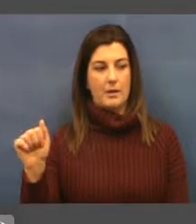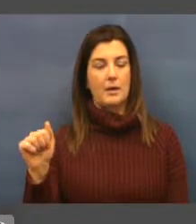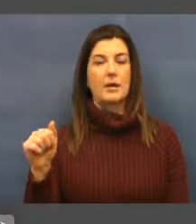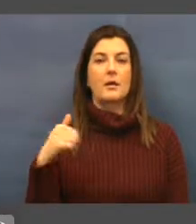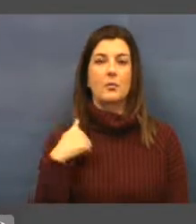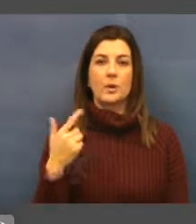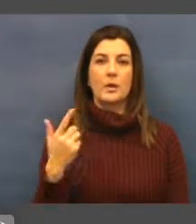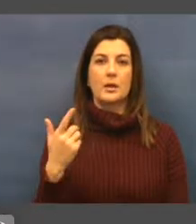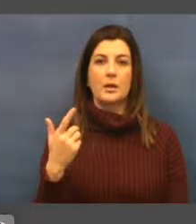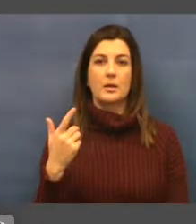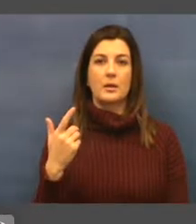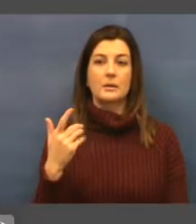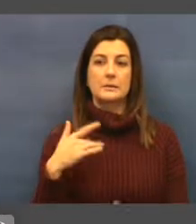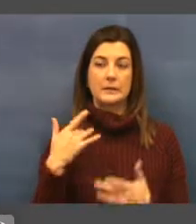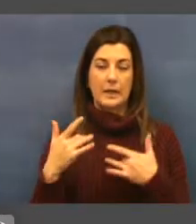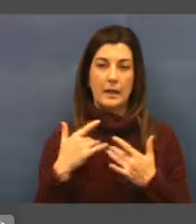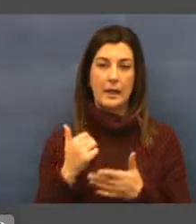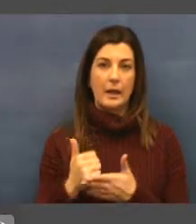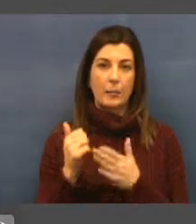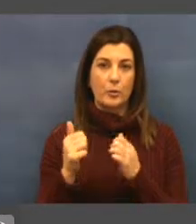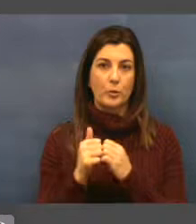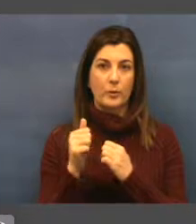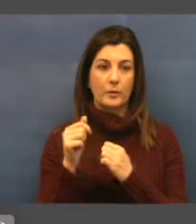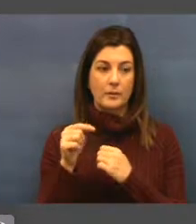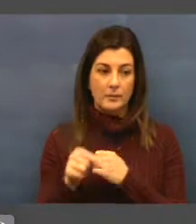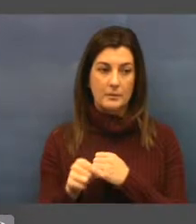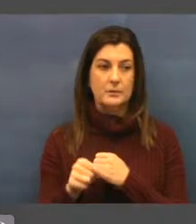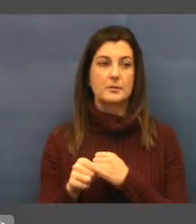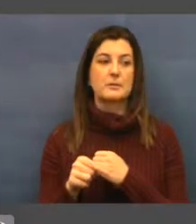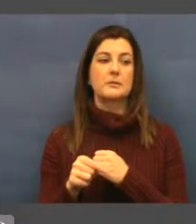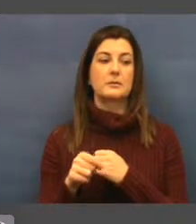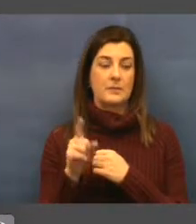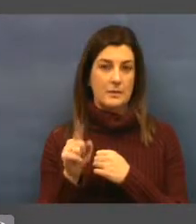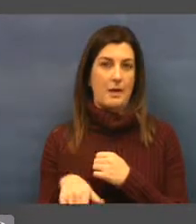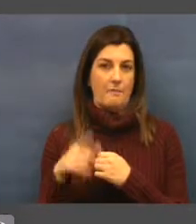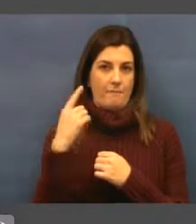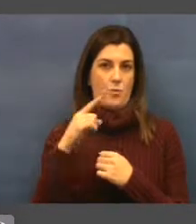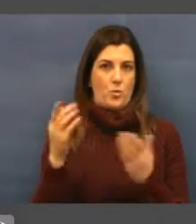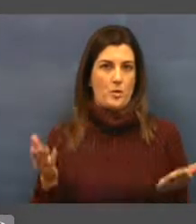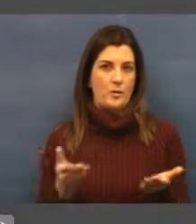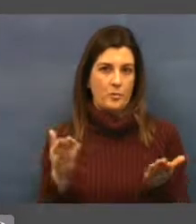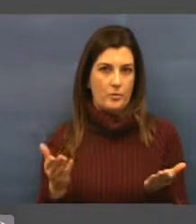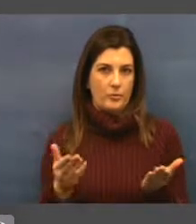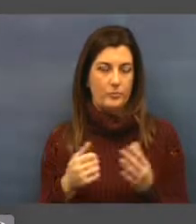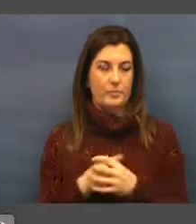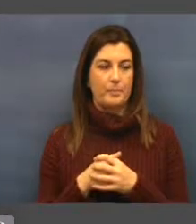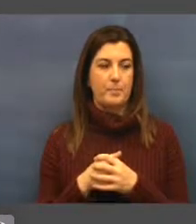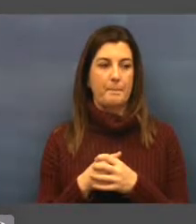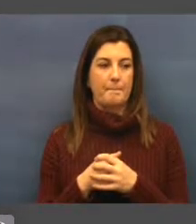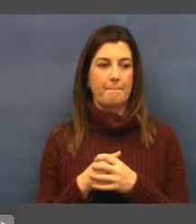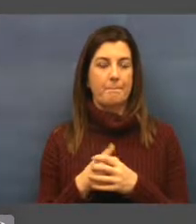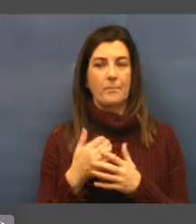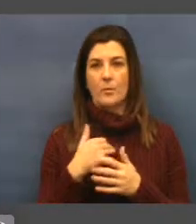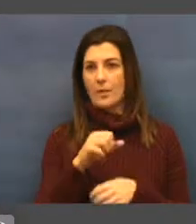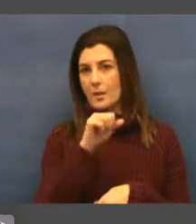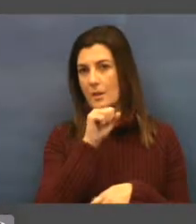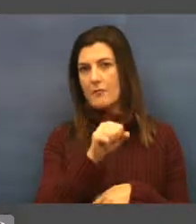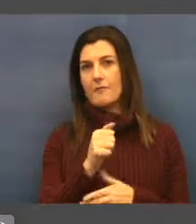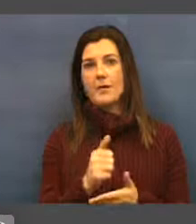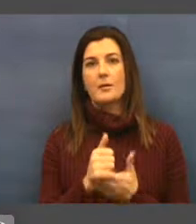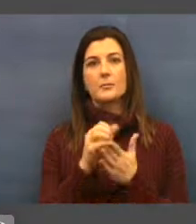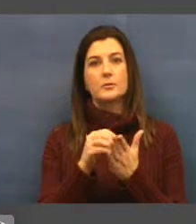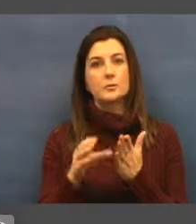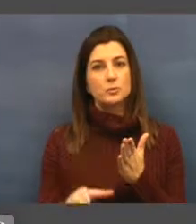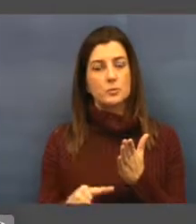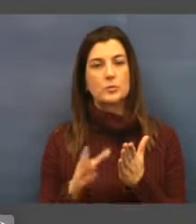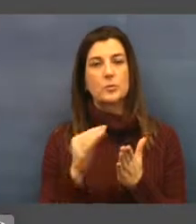We look forward to helping you out with this. That's what we do. We love helping students out. We